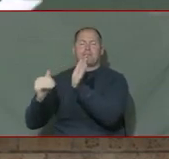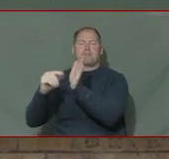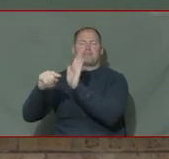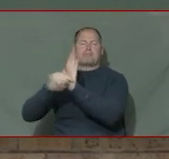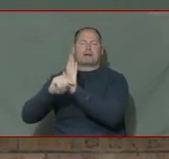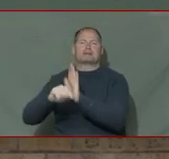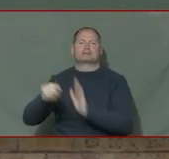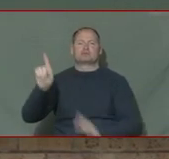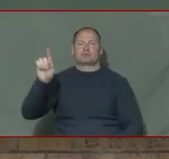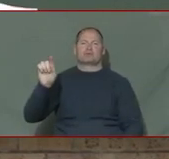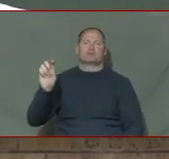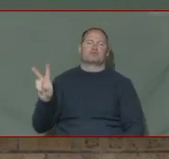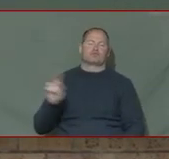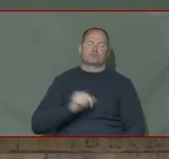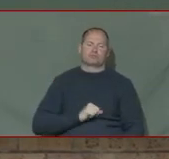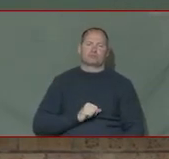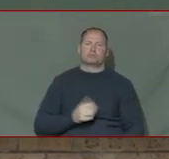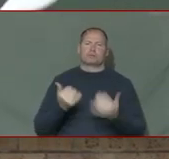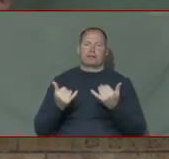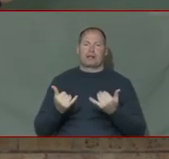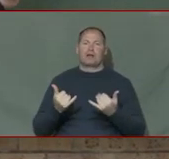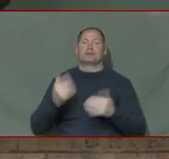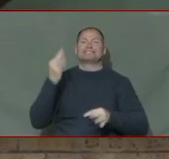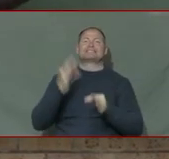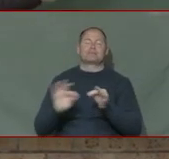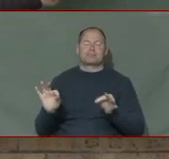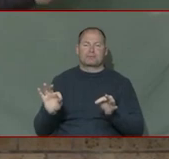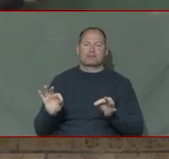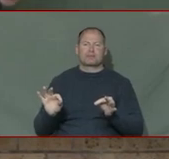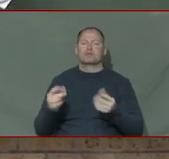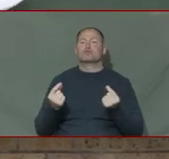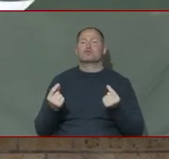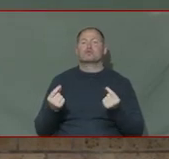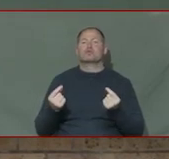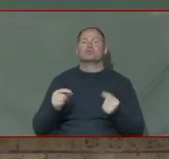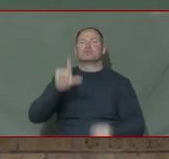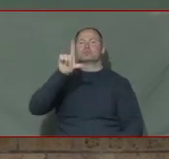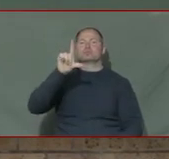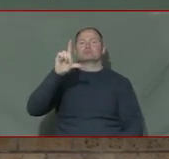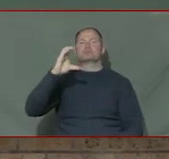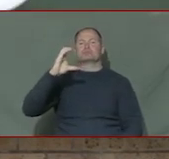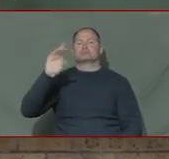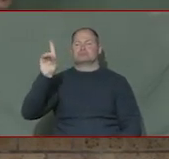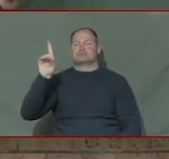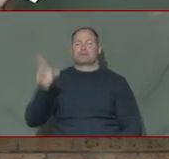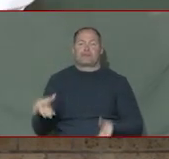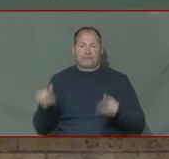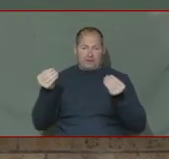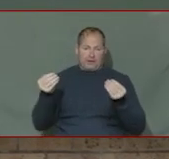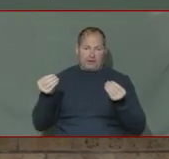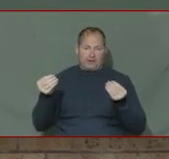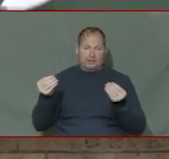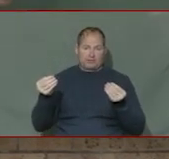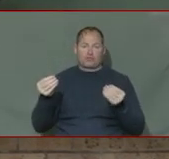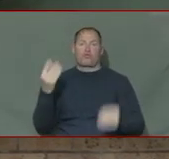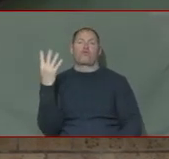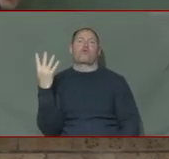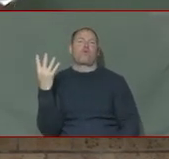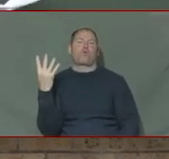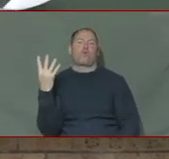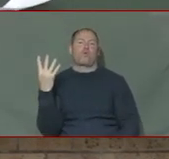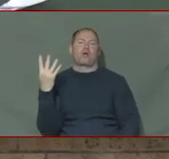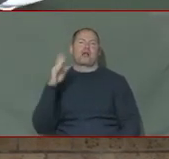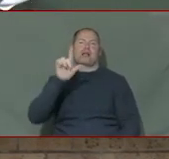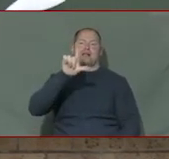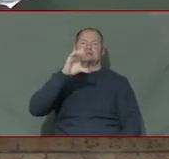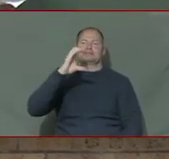finding the LCD. How do you simplify the subtraction of fractions? You find the LCD. The LCD is 4. 4